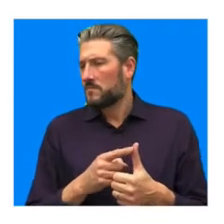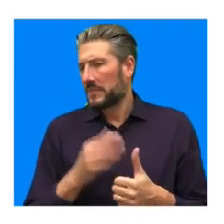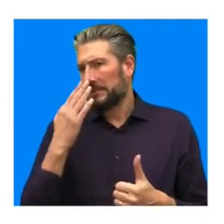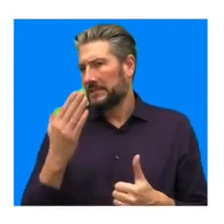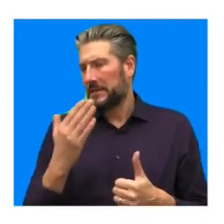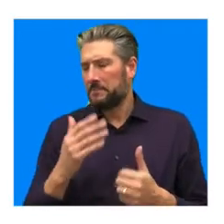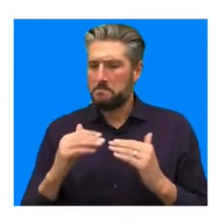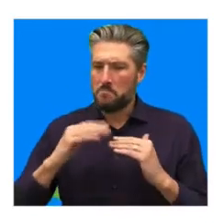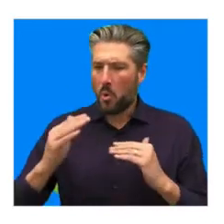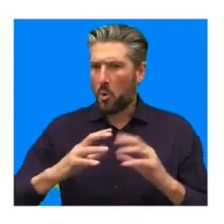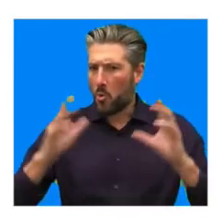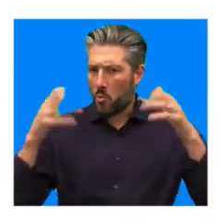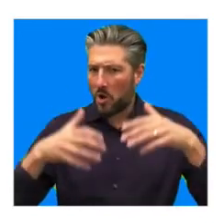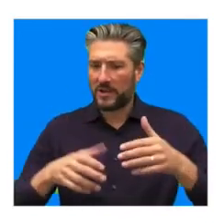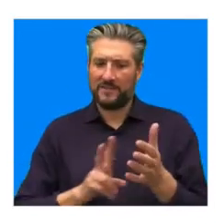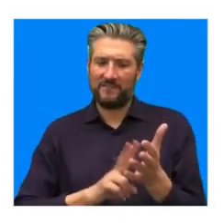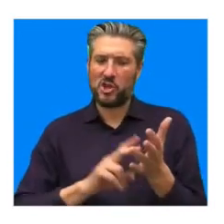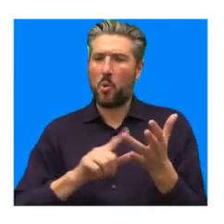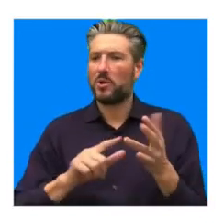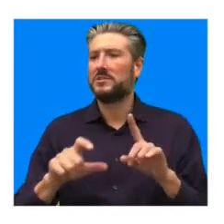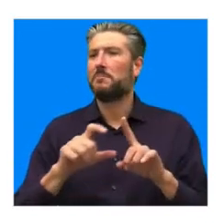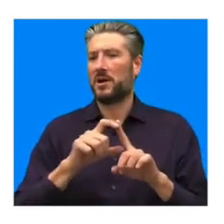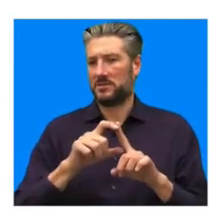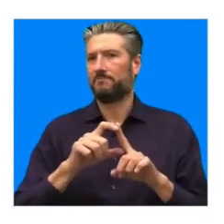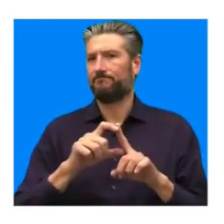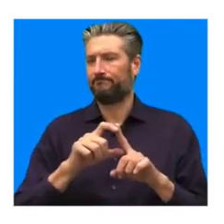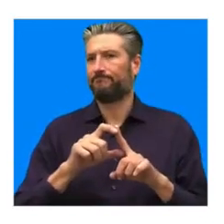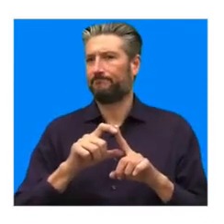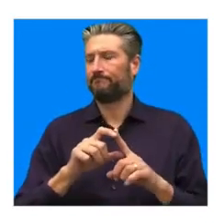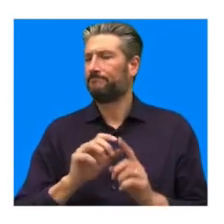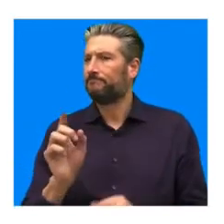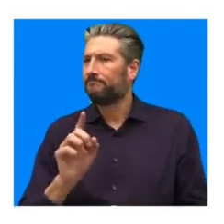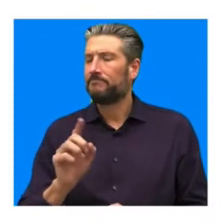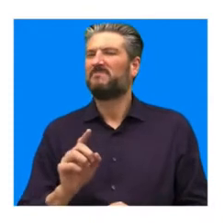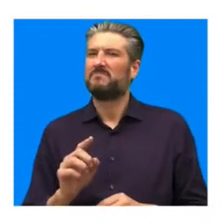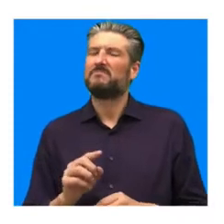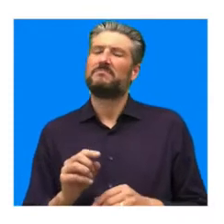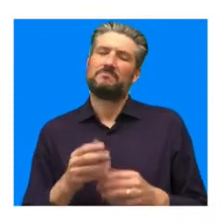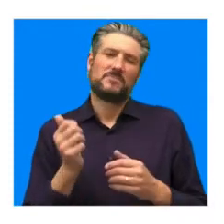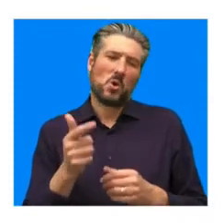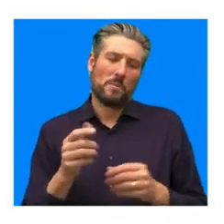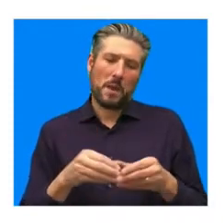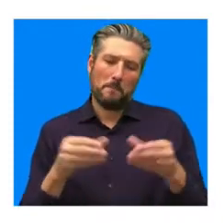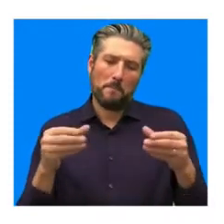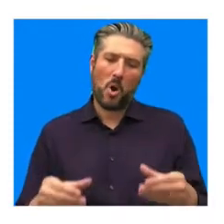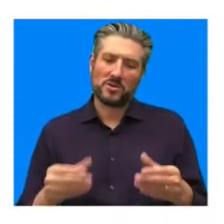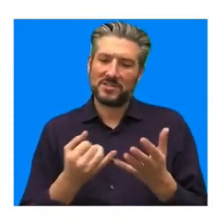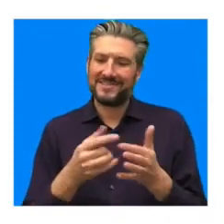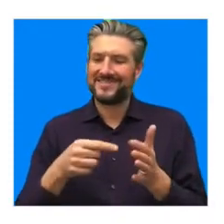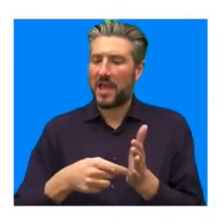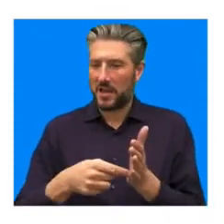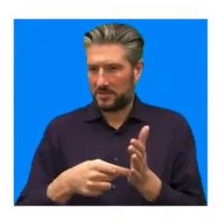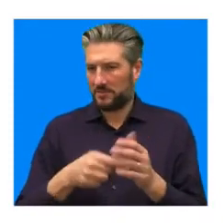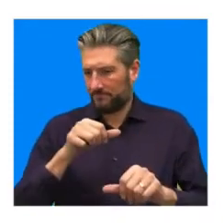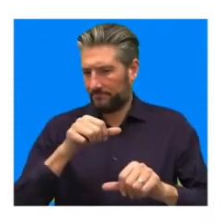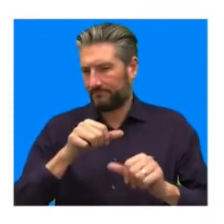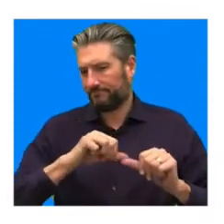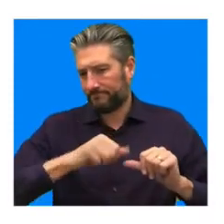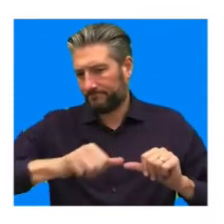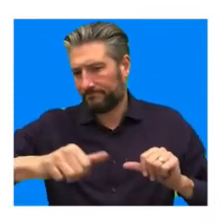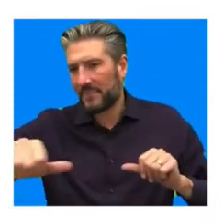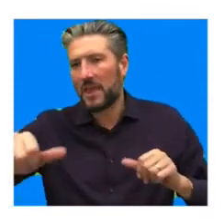top concern within video on demand is box sets. So regardless of whether they are on broadcaster-led services, so for example,